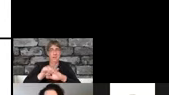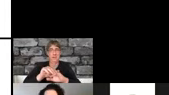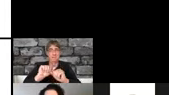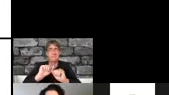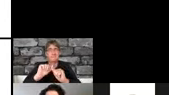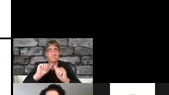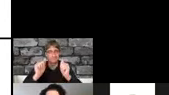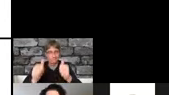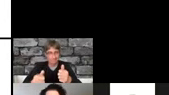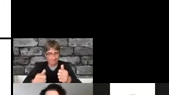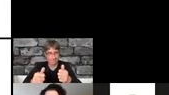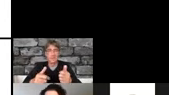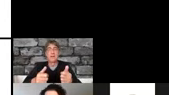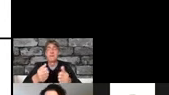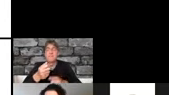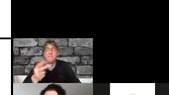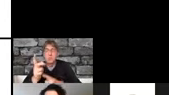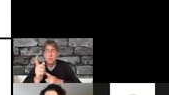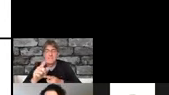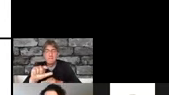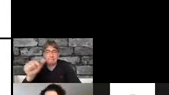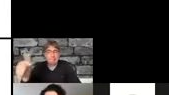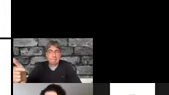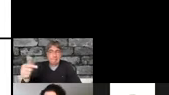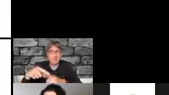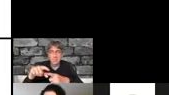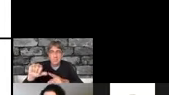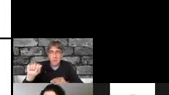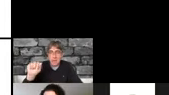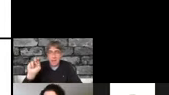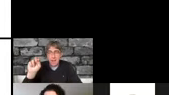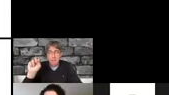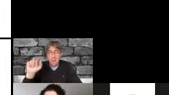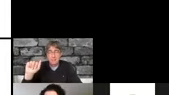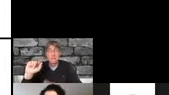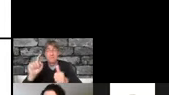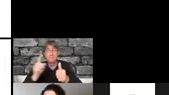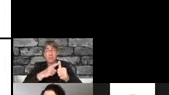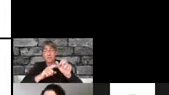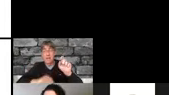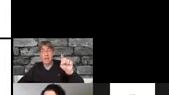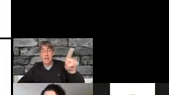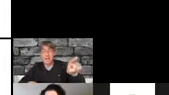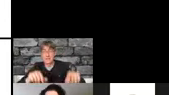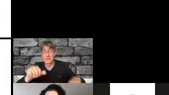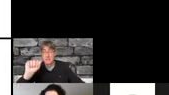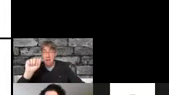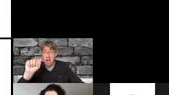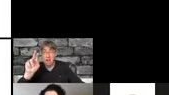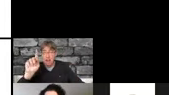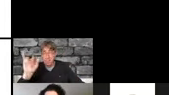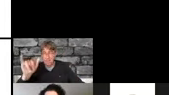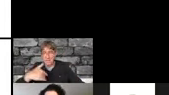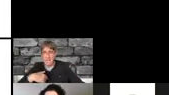be turning it over to Anna, but let me start off by first asking Anthony if he can launch our first poll. We